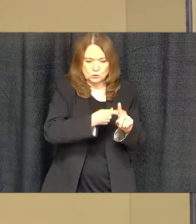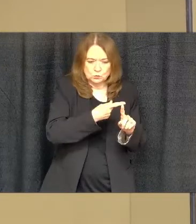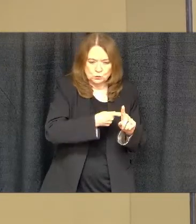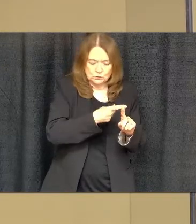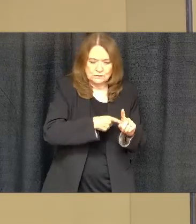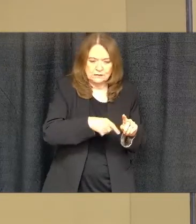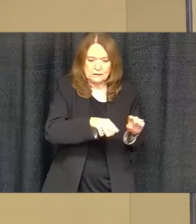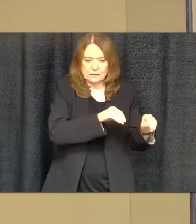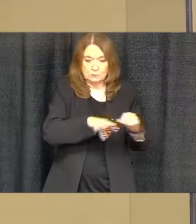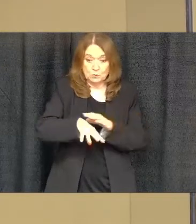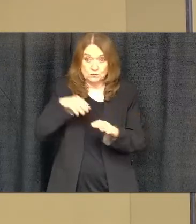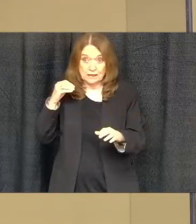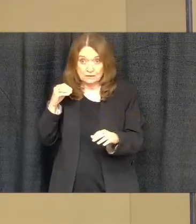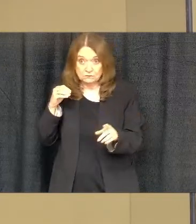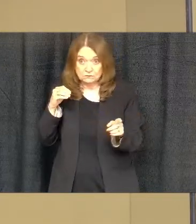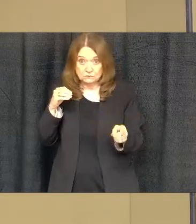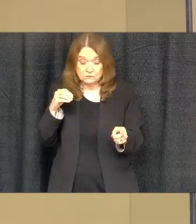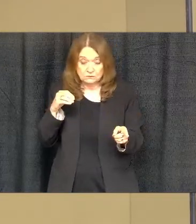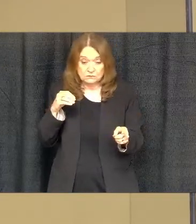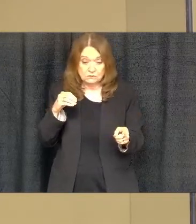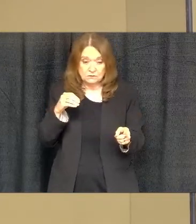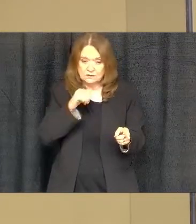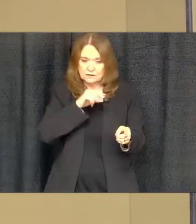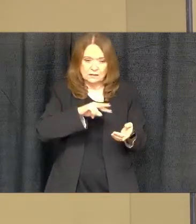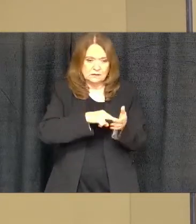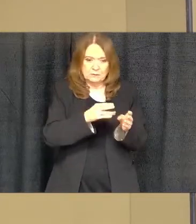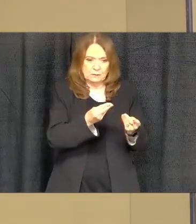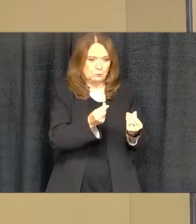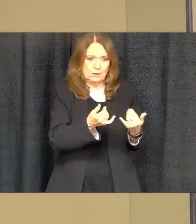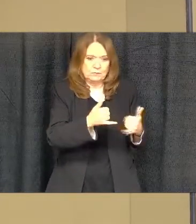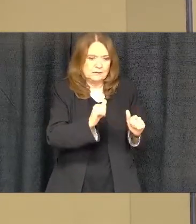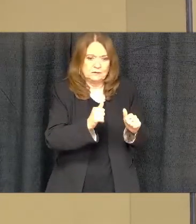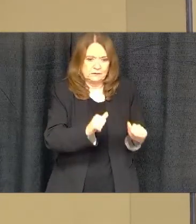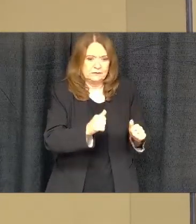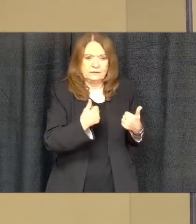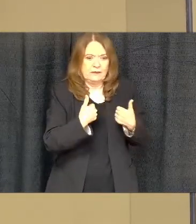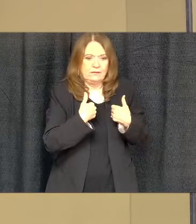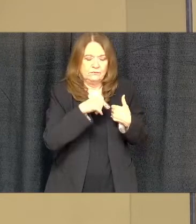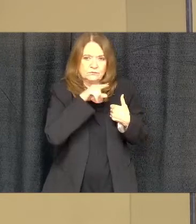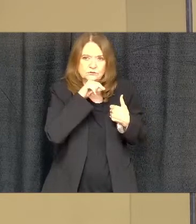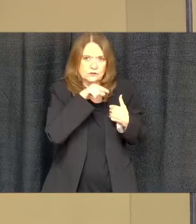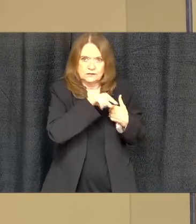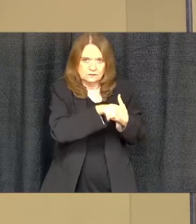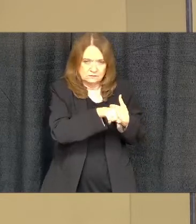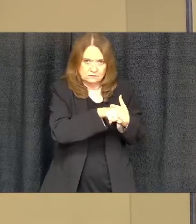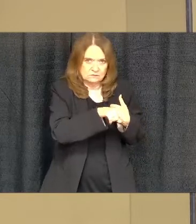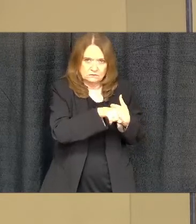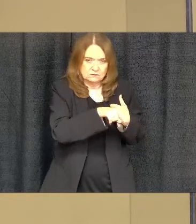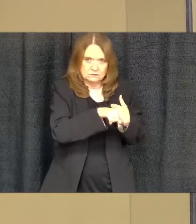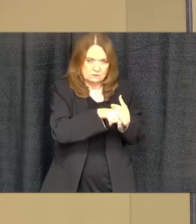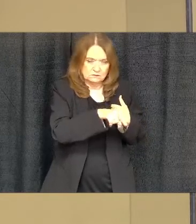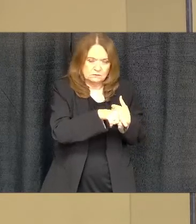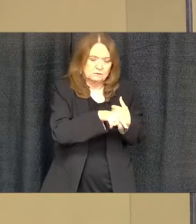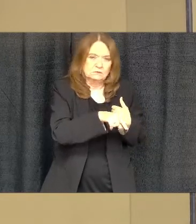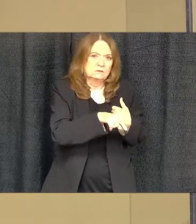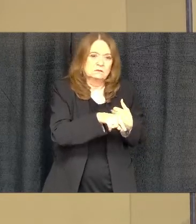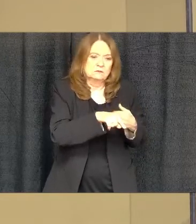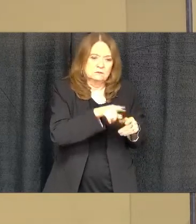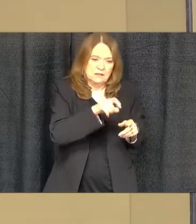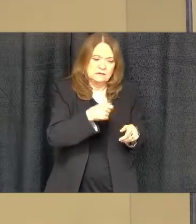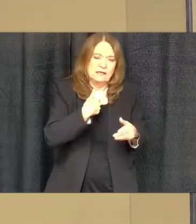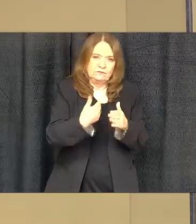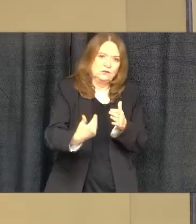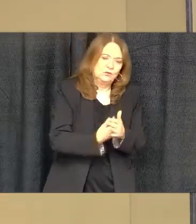moves out, it's not like that property still gets to, it's not a safe zone for chickens at that